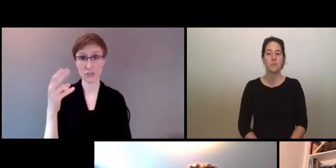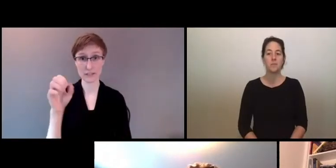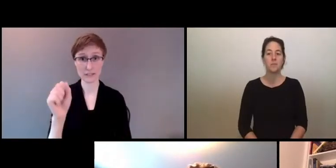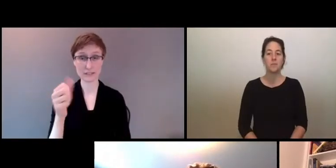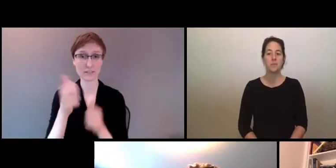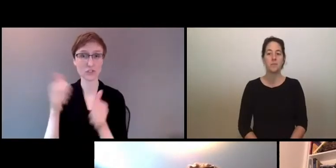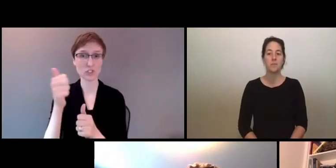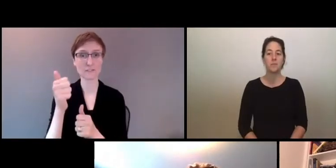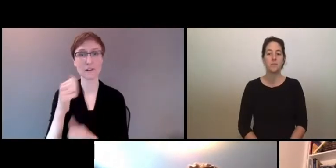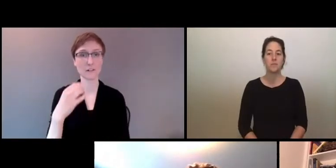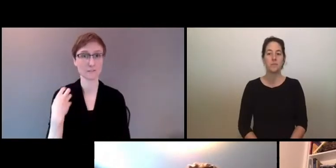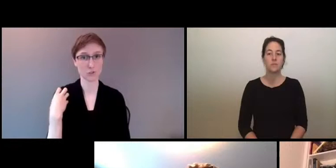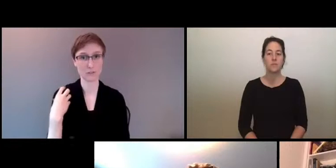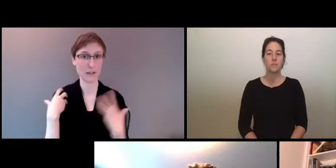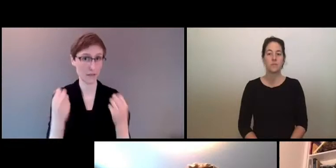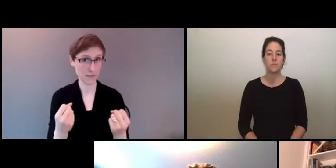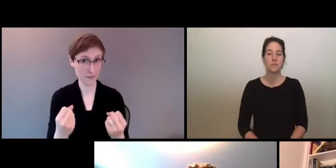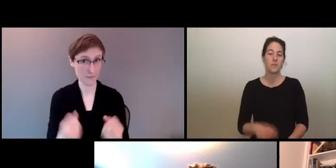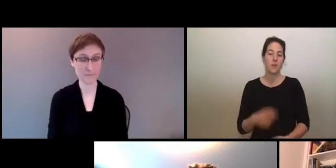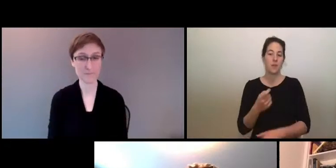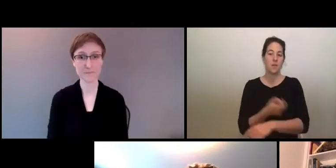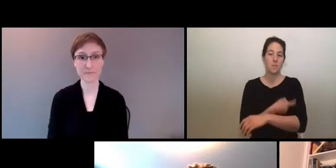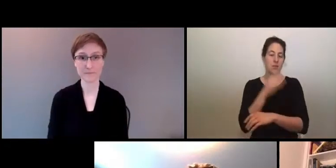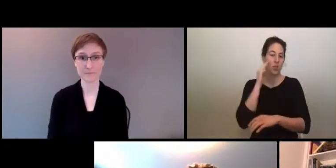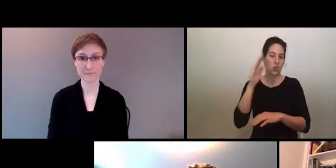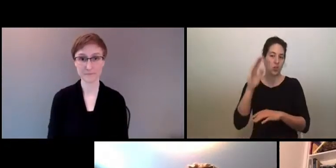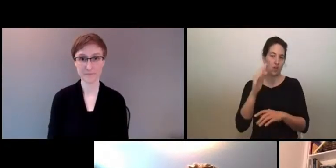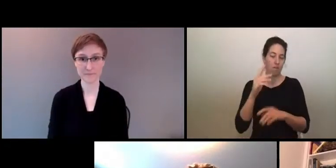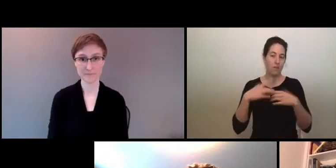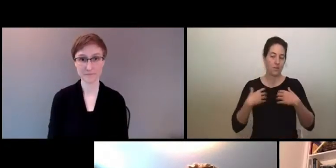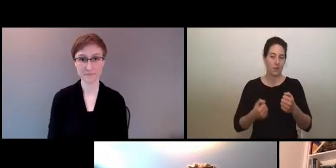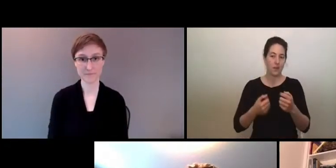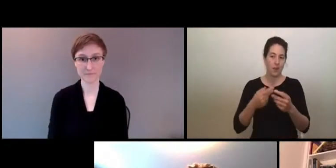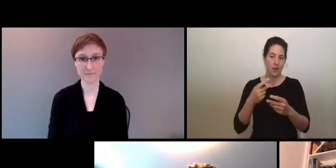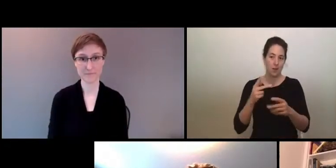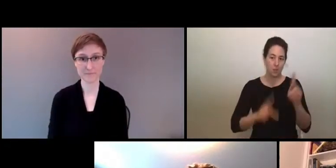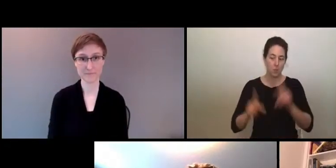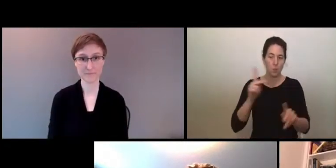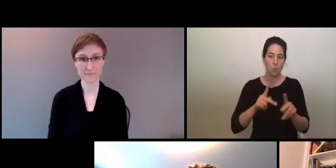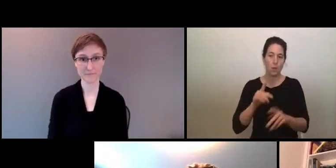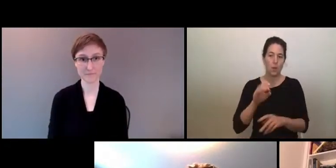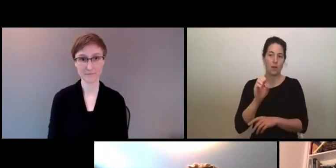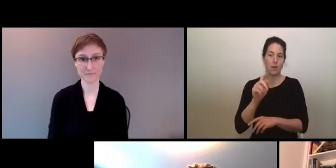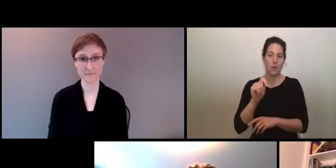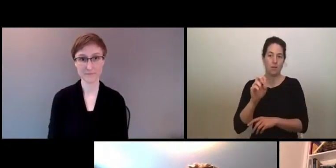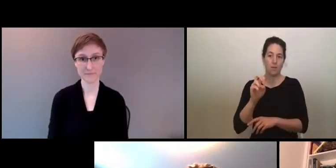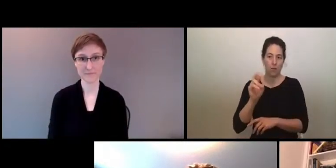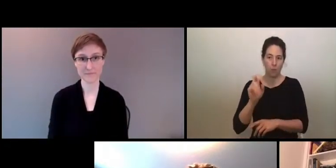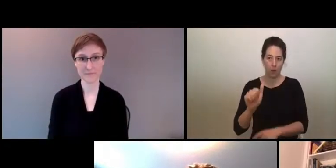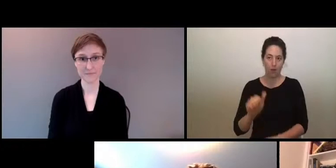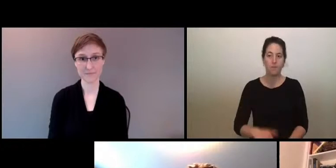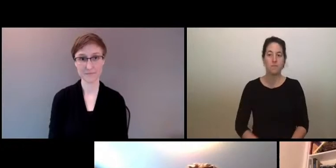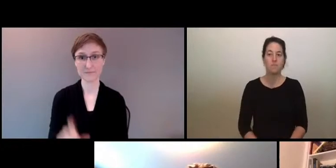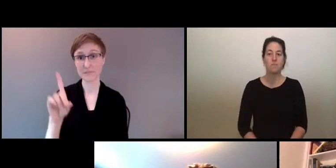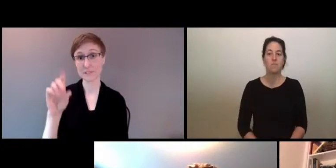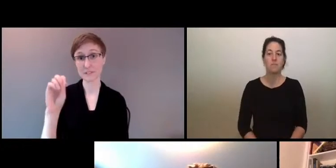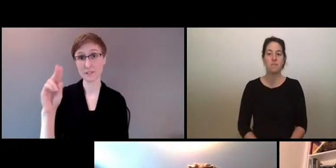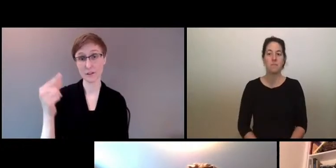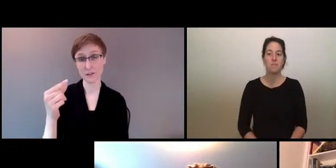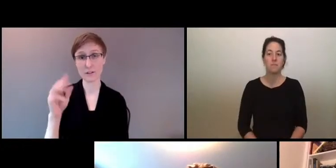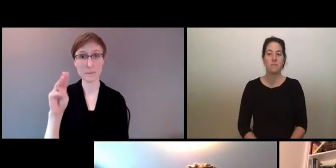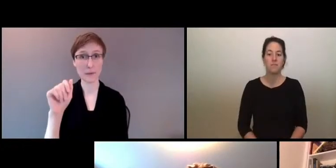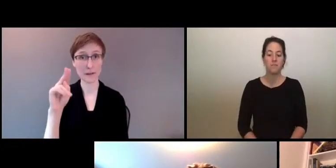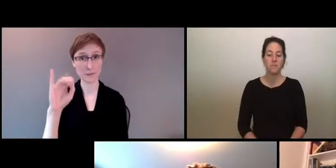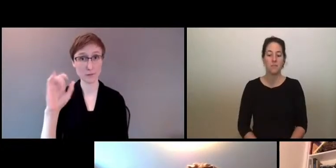Médecin Chef en Santé Publique, and Dr. Doug Manuel, Senior Scientist with the Clinical Epidemiology Program at the Ottawa Hospital